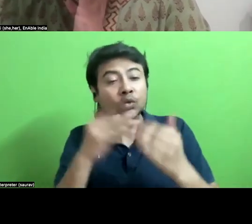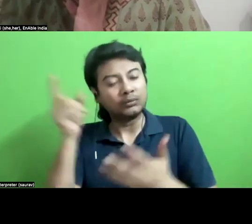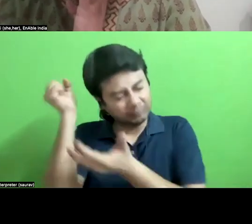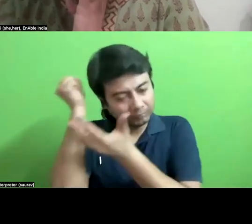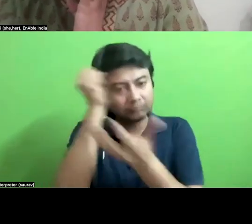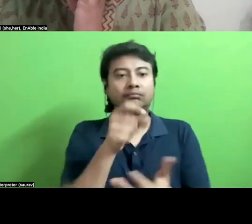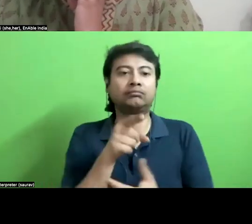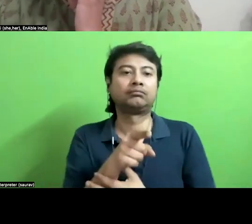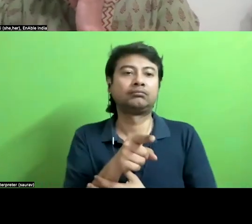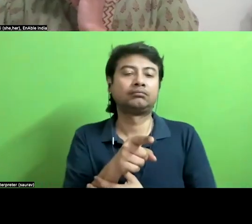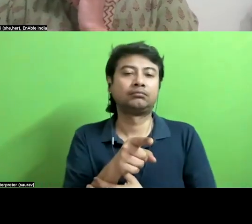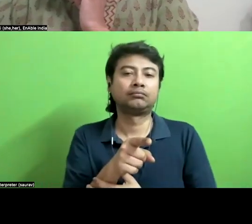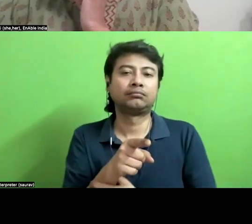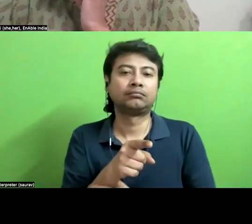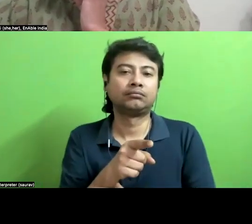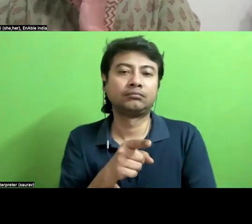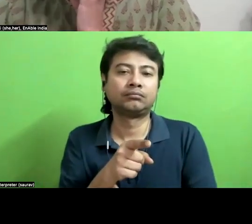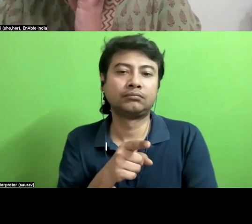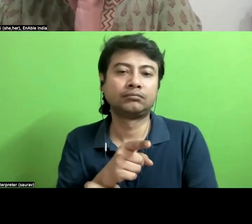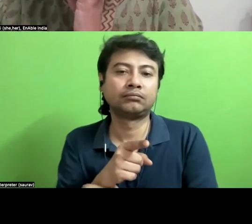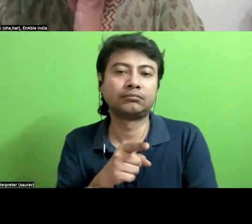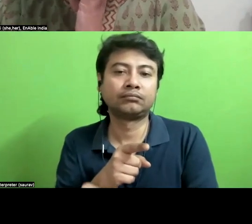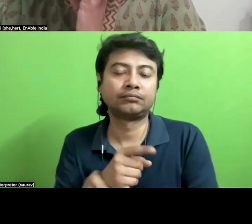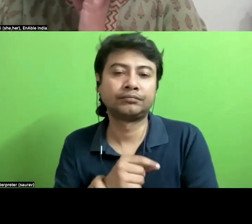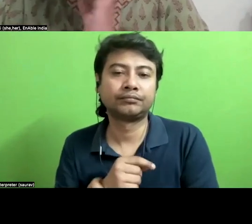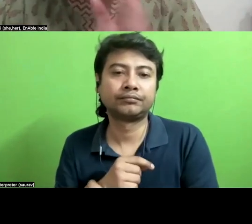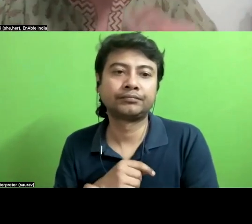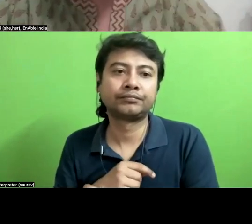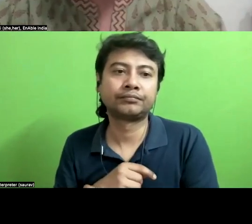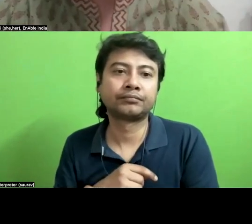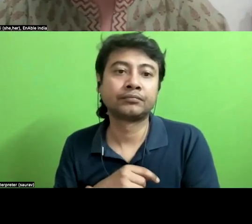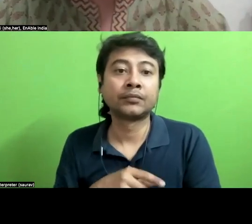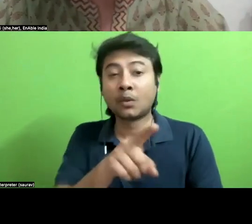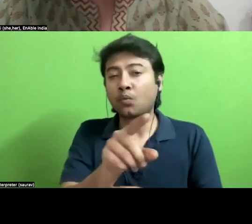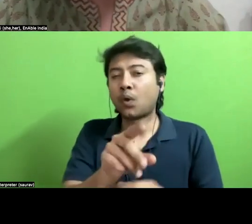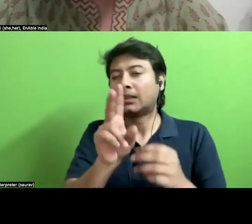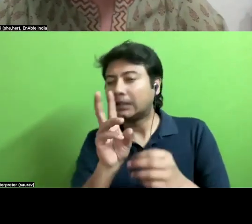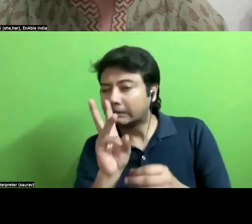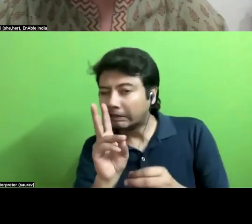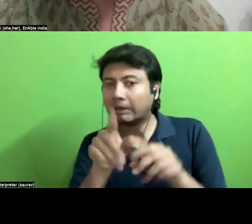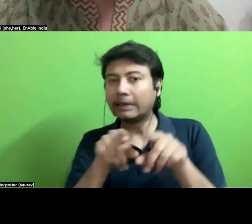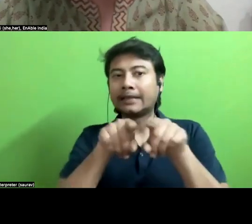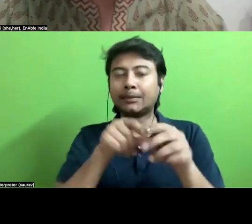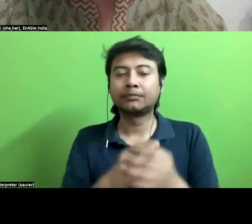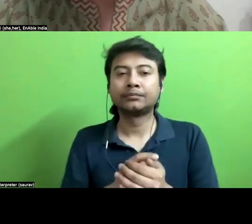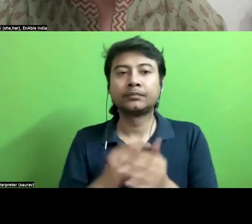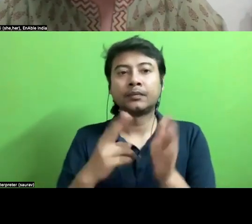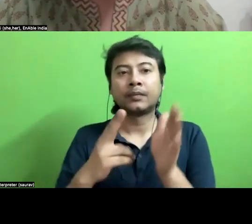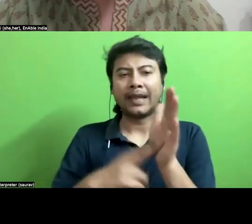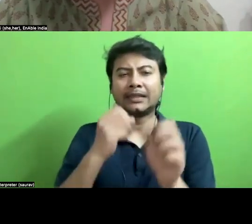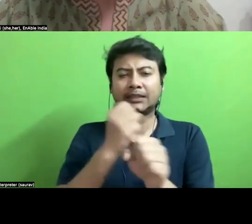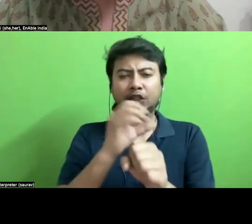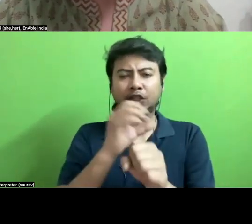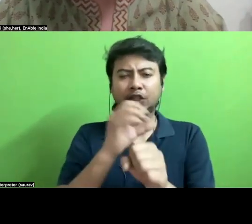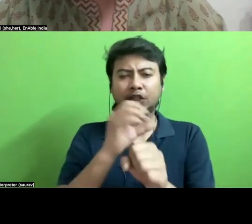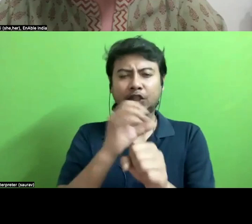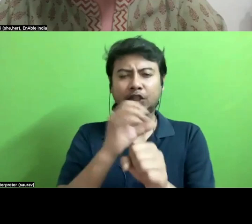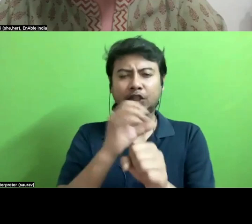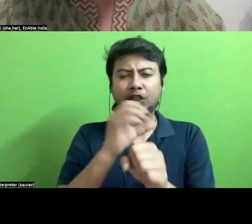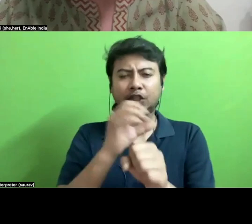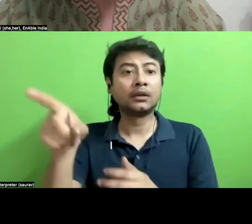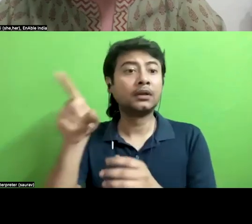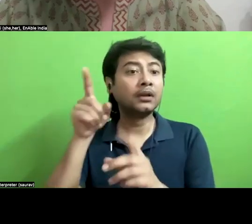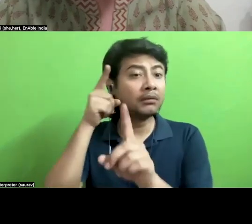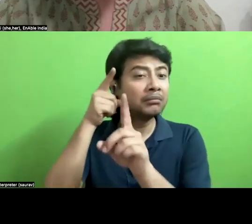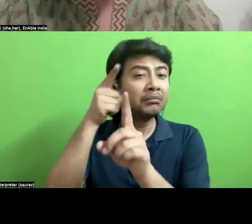one more example, which was by an NGO executive working for inclusion of persons with disability in the